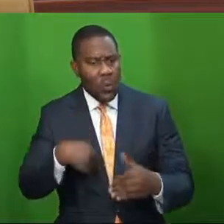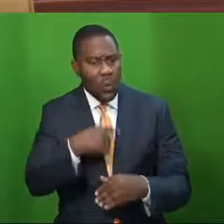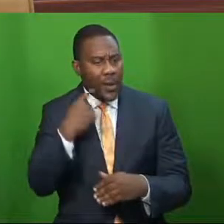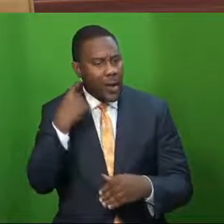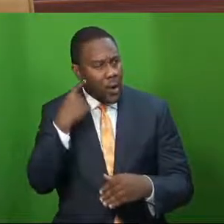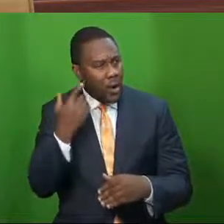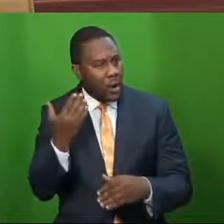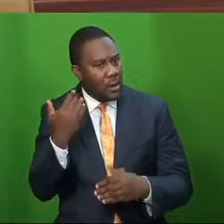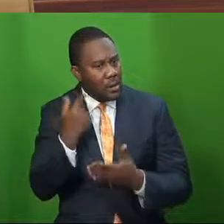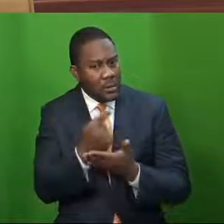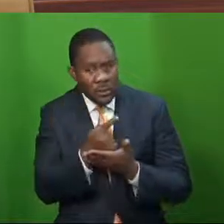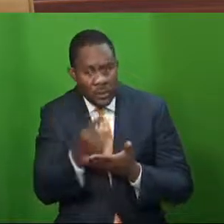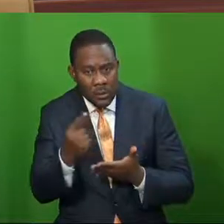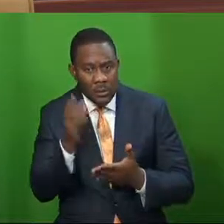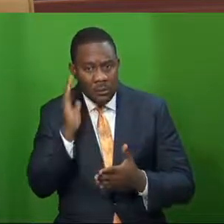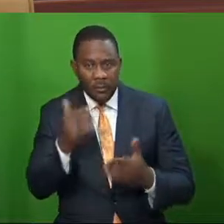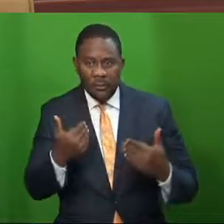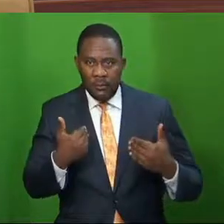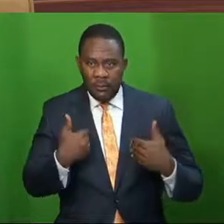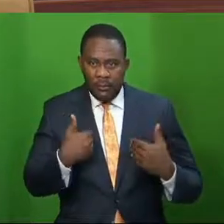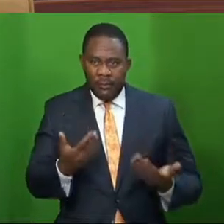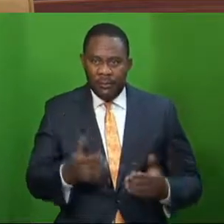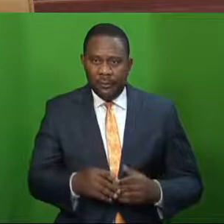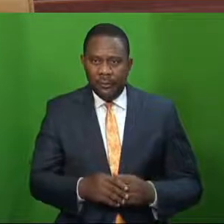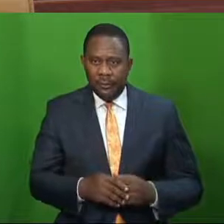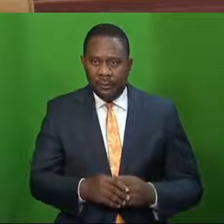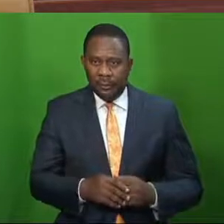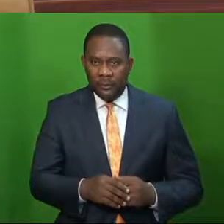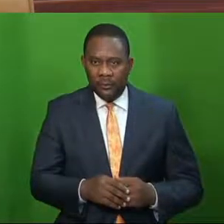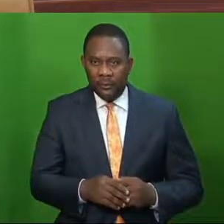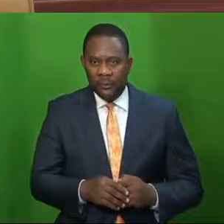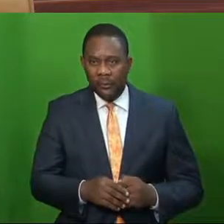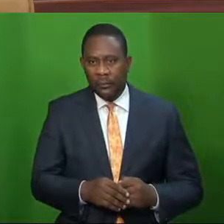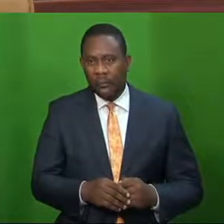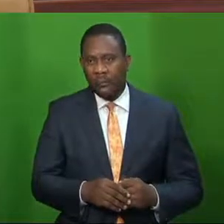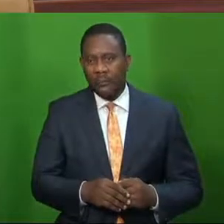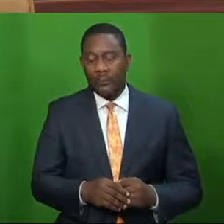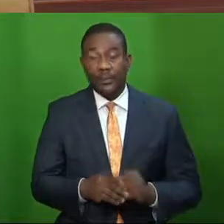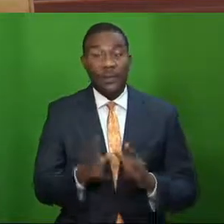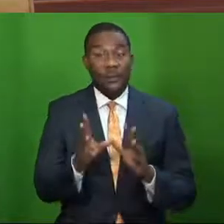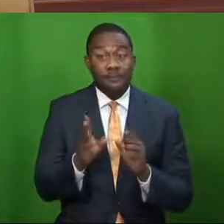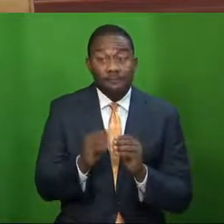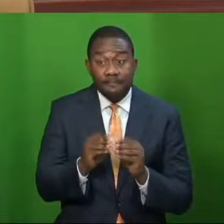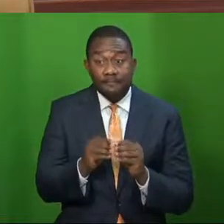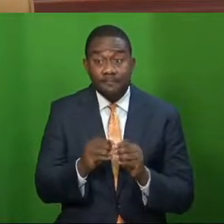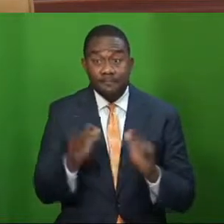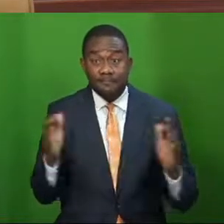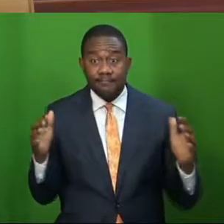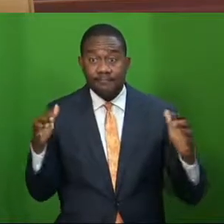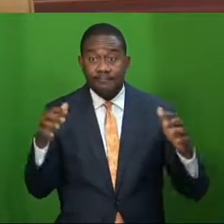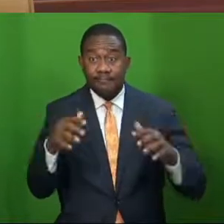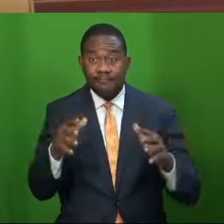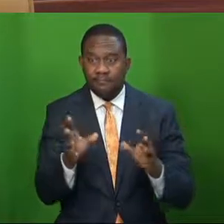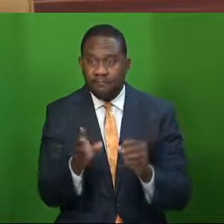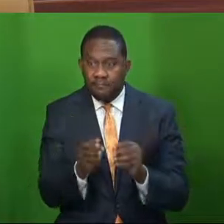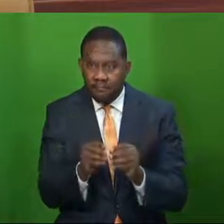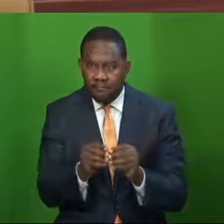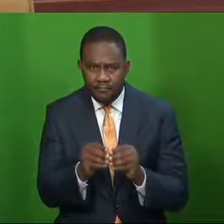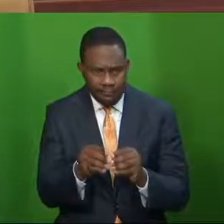last week that there will be either a joint caucus or a committee of the whole in the course of this